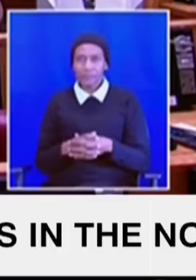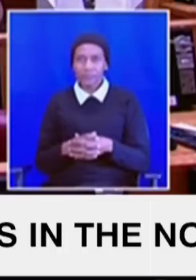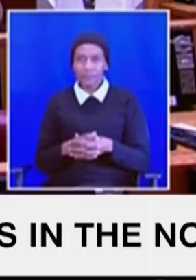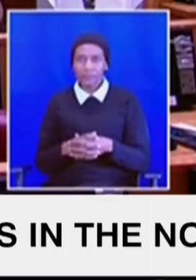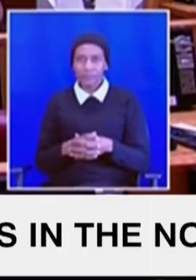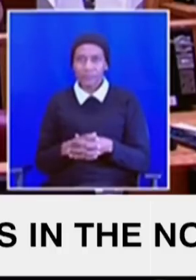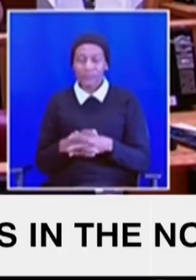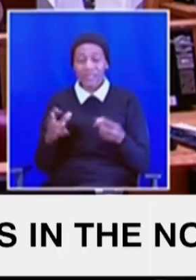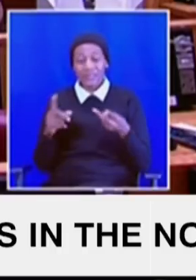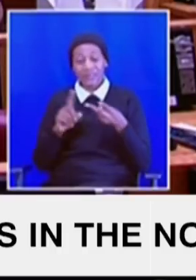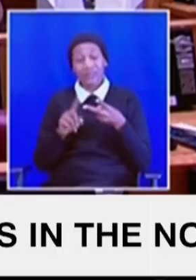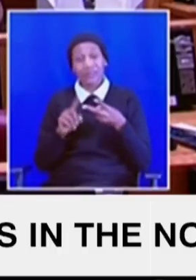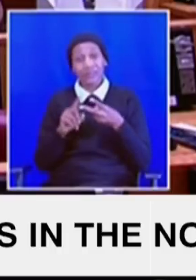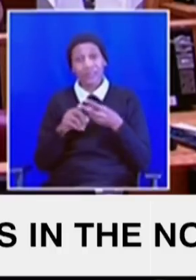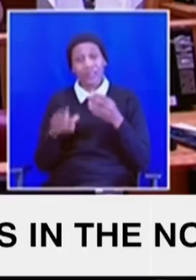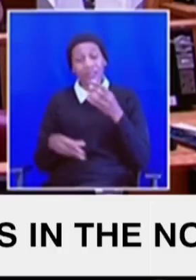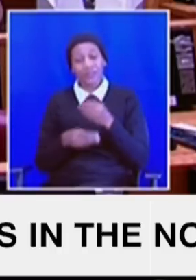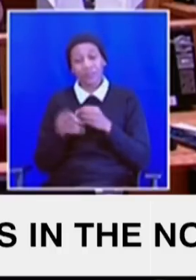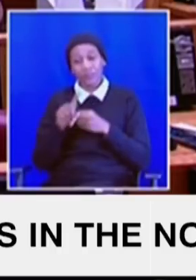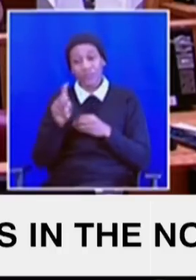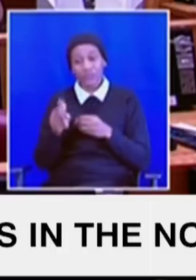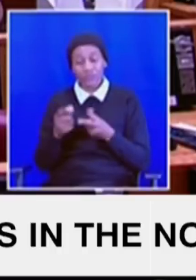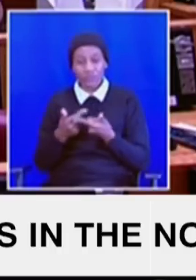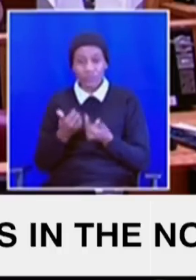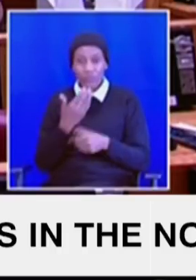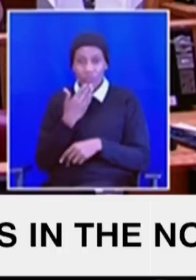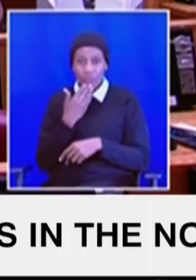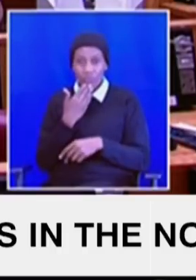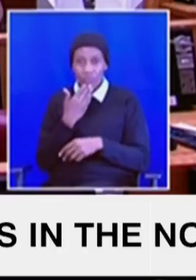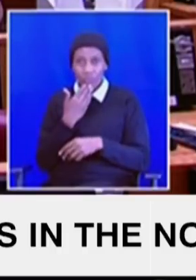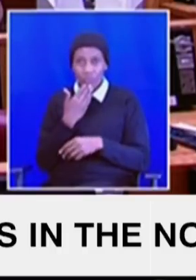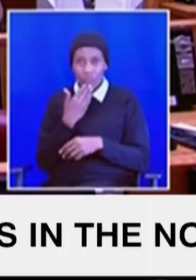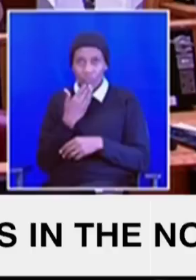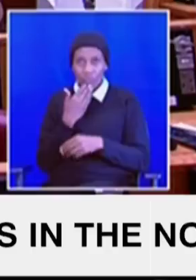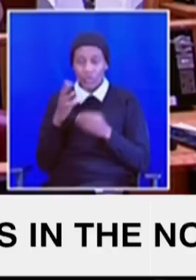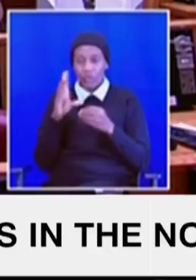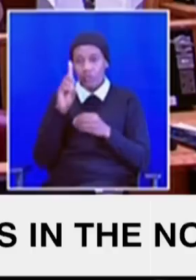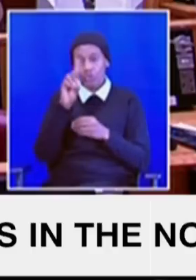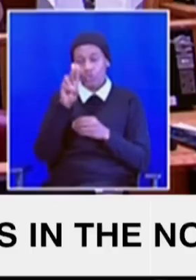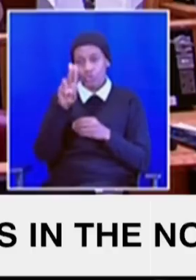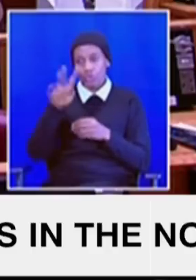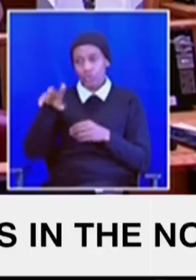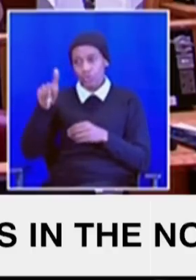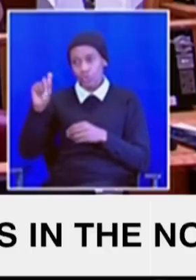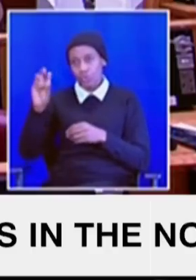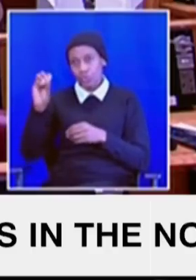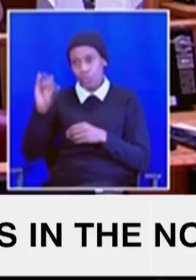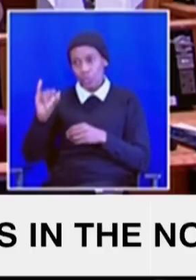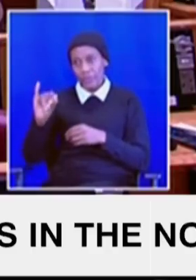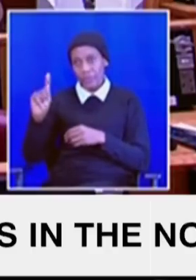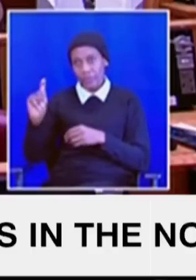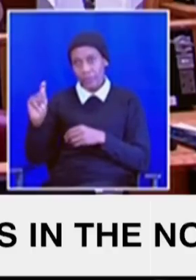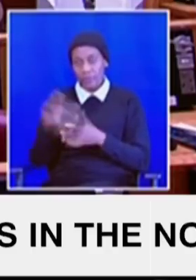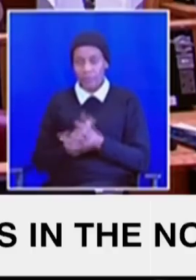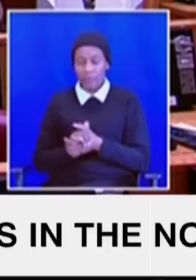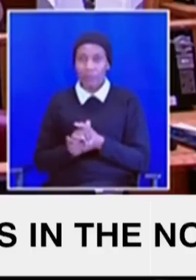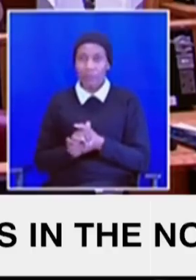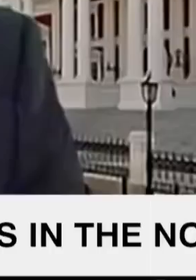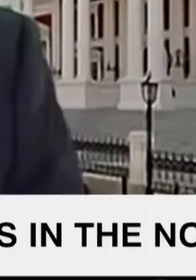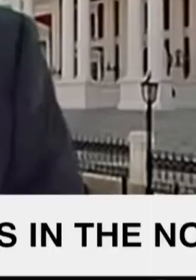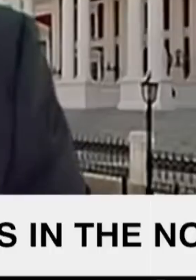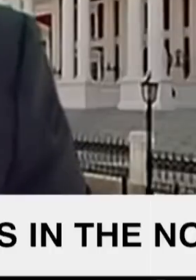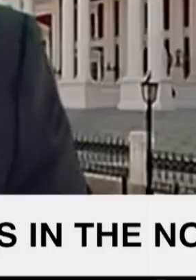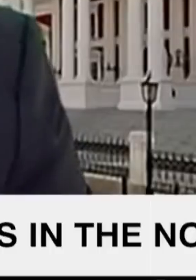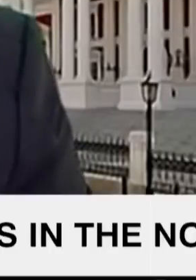The second supplementary question comes from Honorable Dwight. Honorable Dwight. Thank